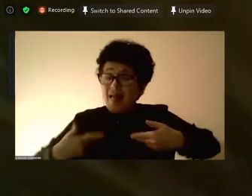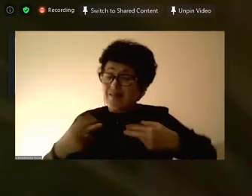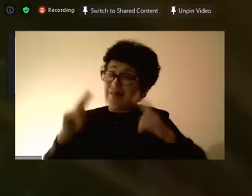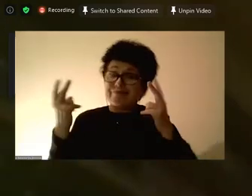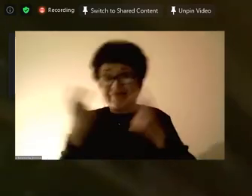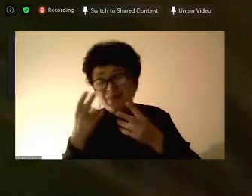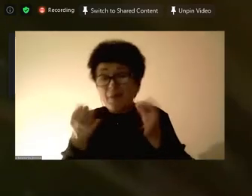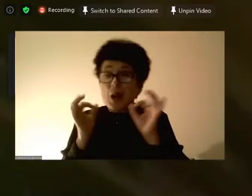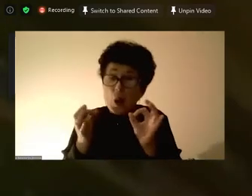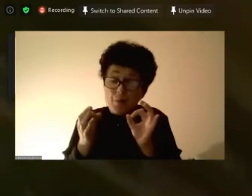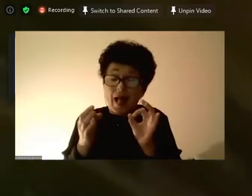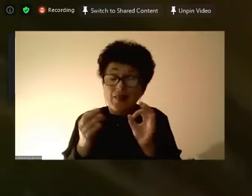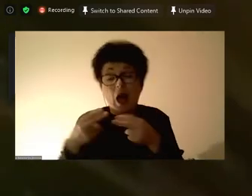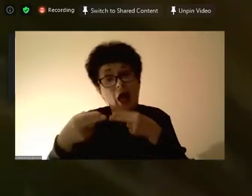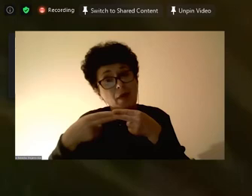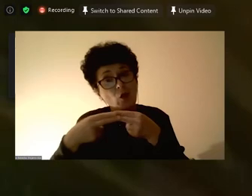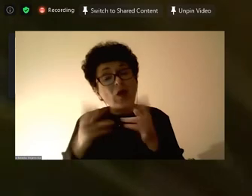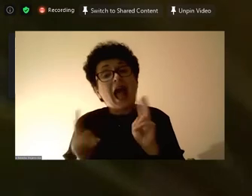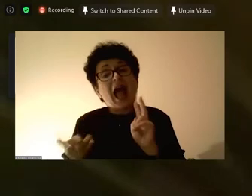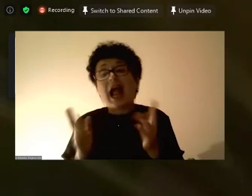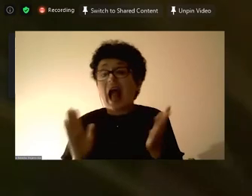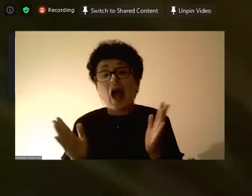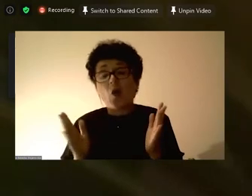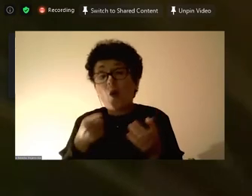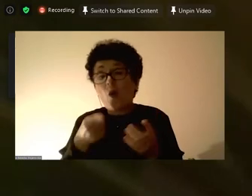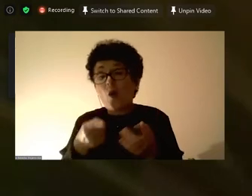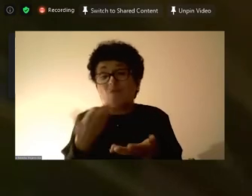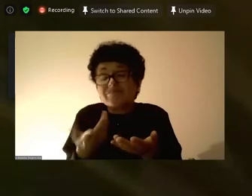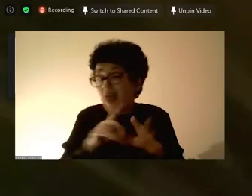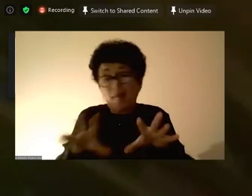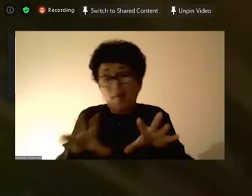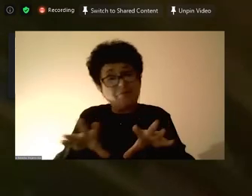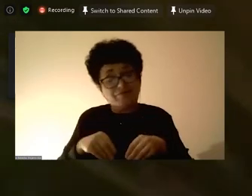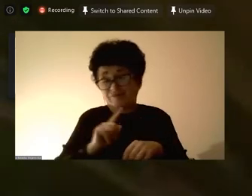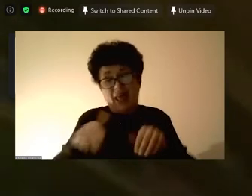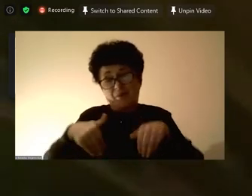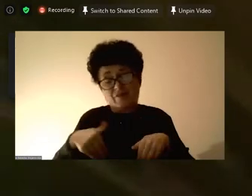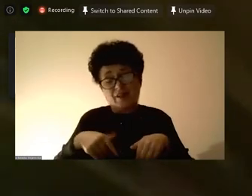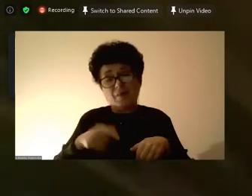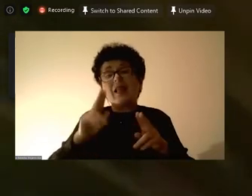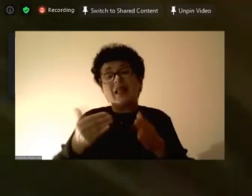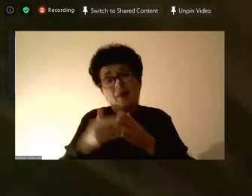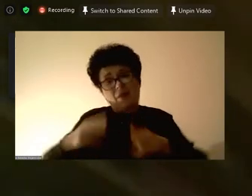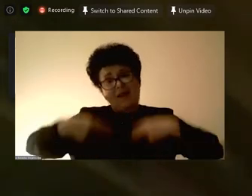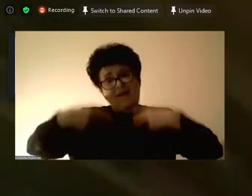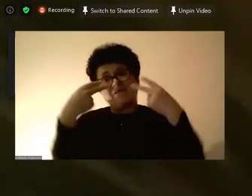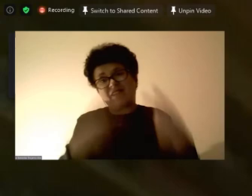to change your behavior into a green flag situation. So all these materials,